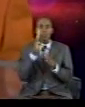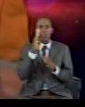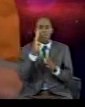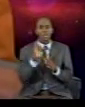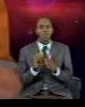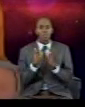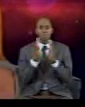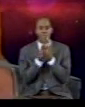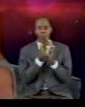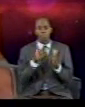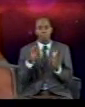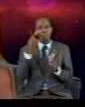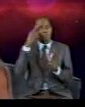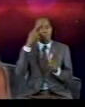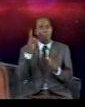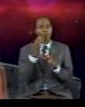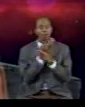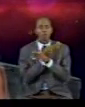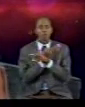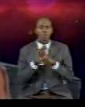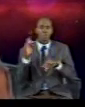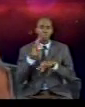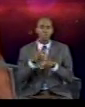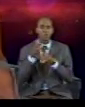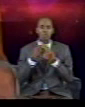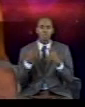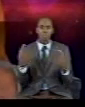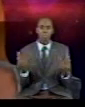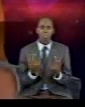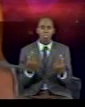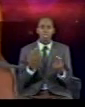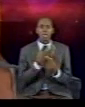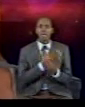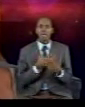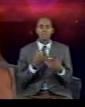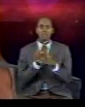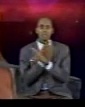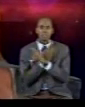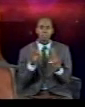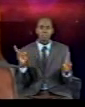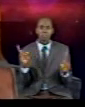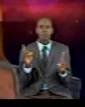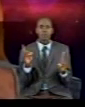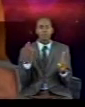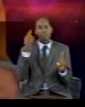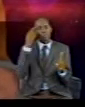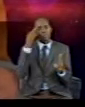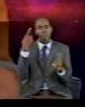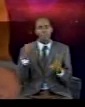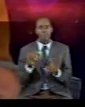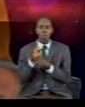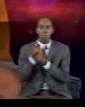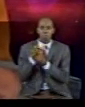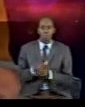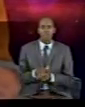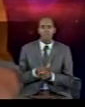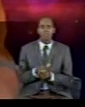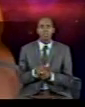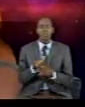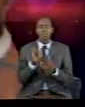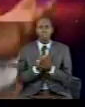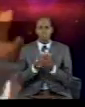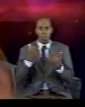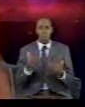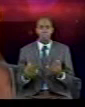freedom from sins and deliverance for the oppressed. That even today,